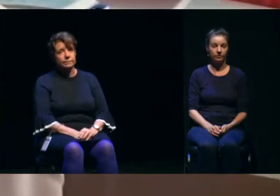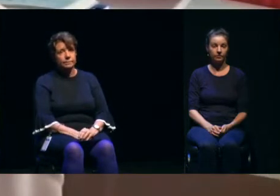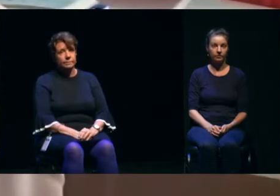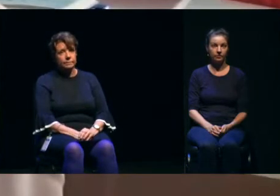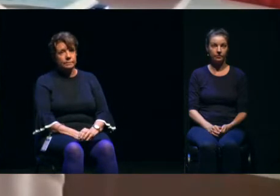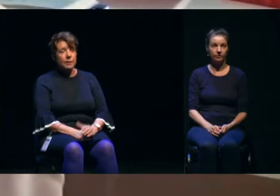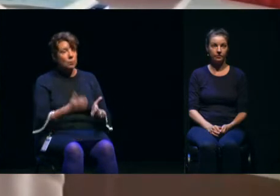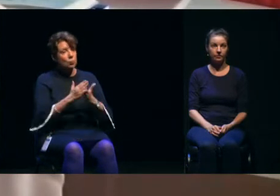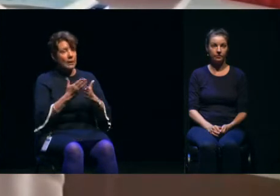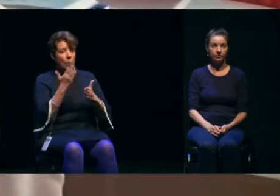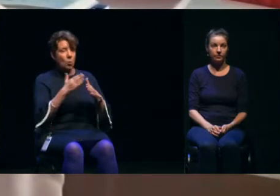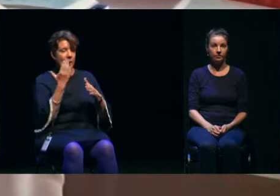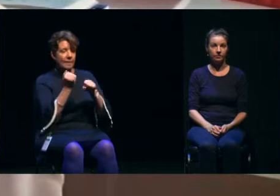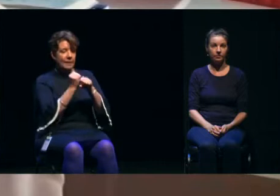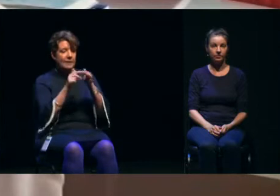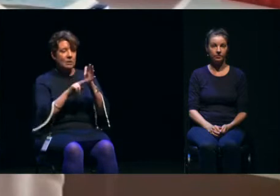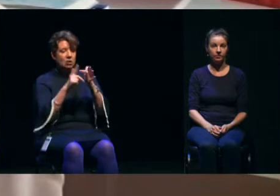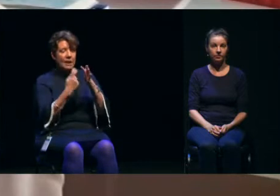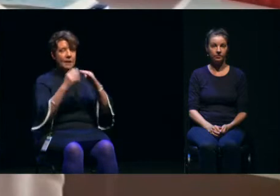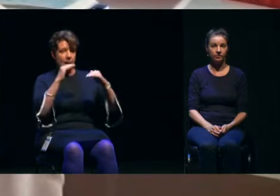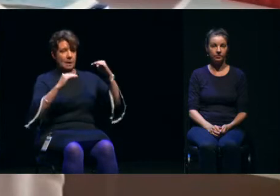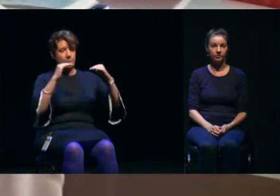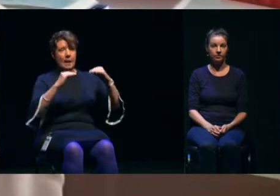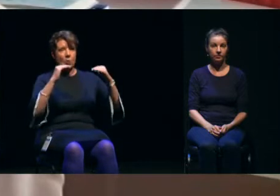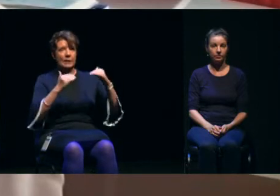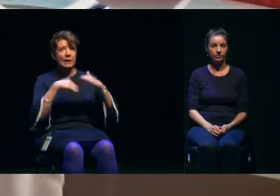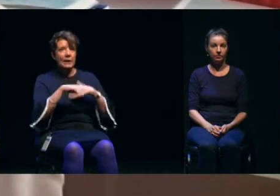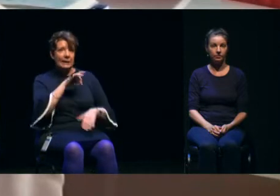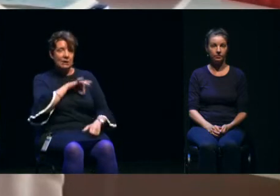gender parity in Chile. So at least